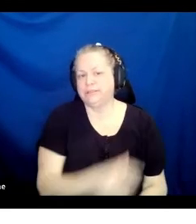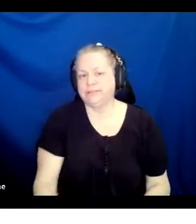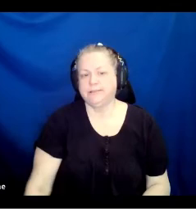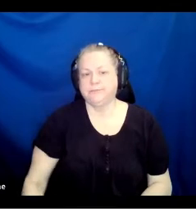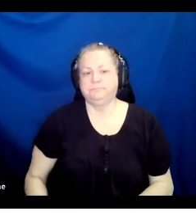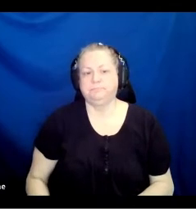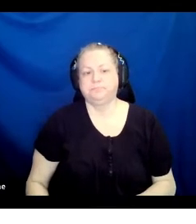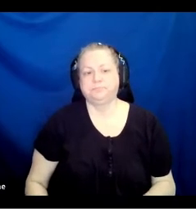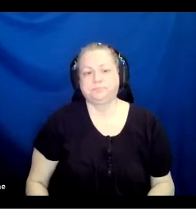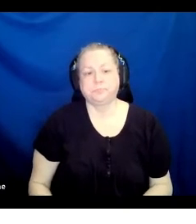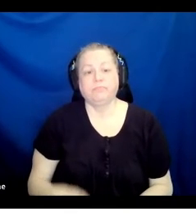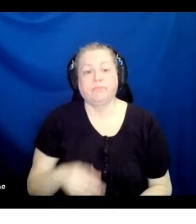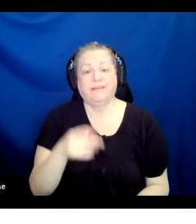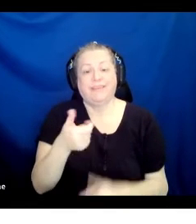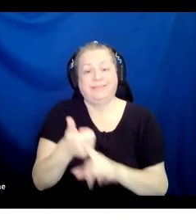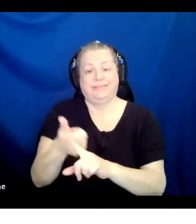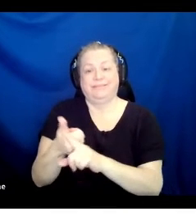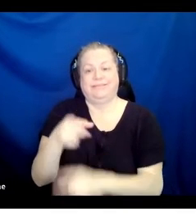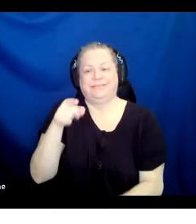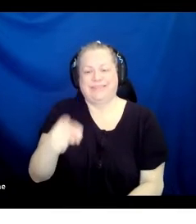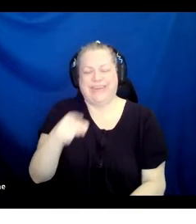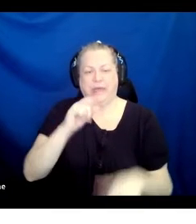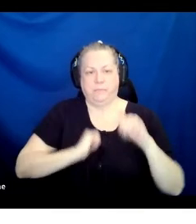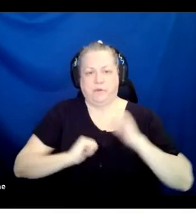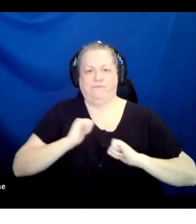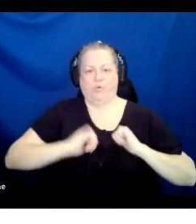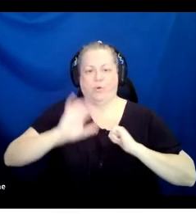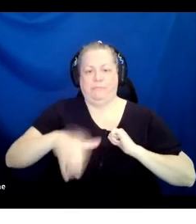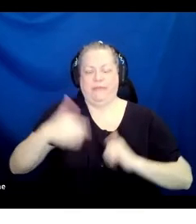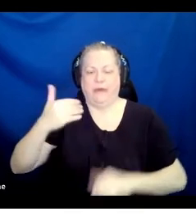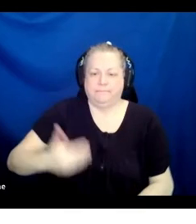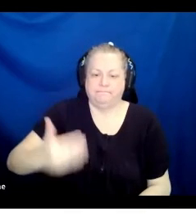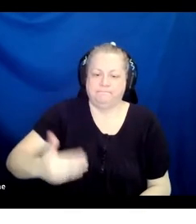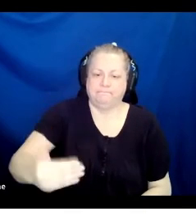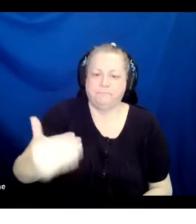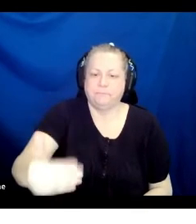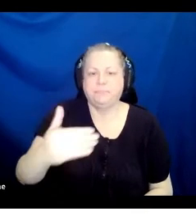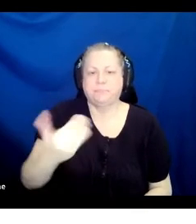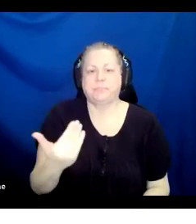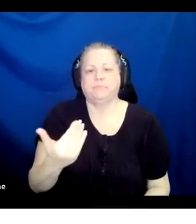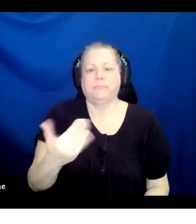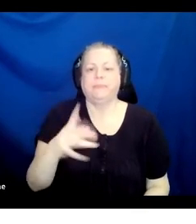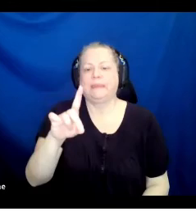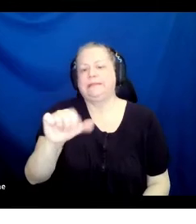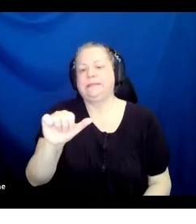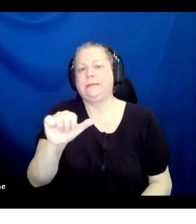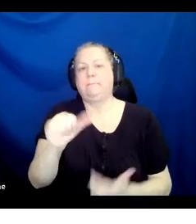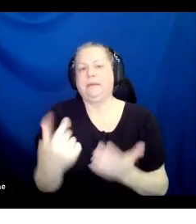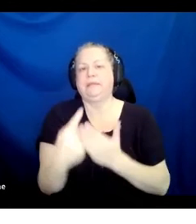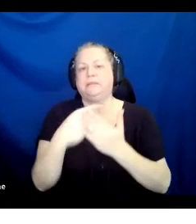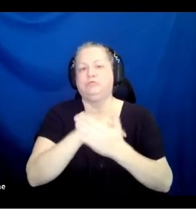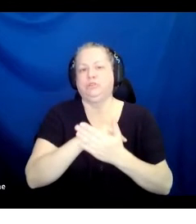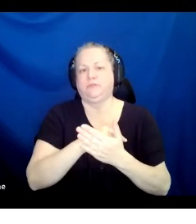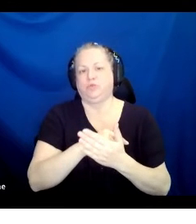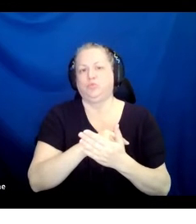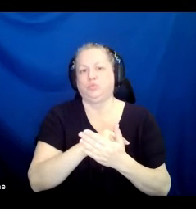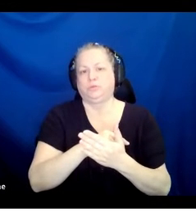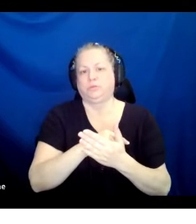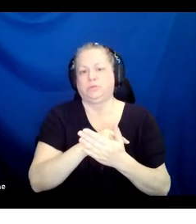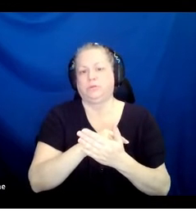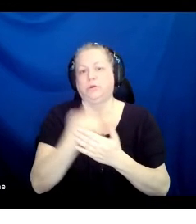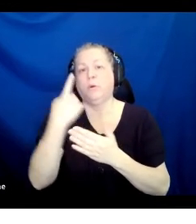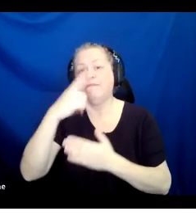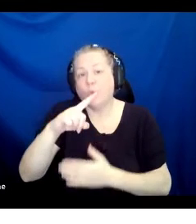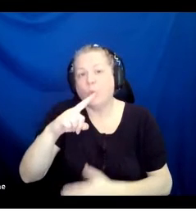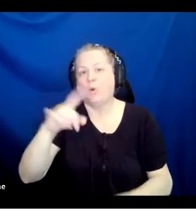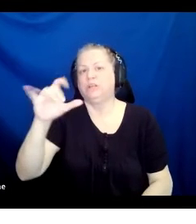Commission, performs the continuous disability review or the continuing disability review on behalf of the